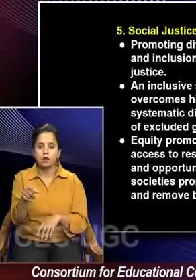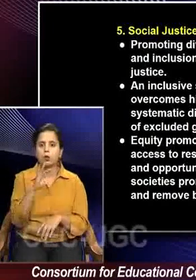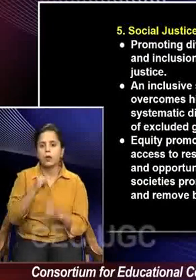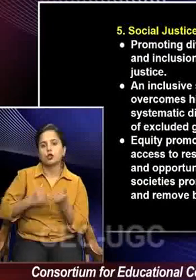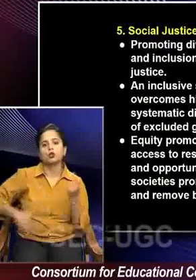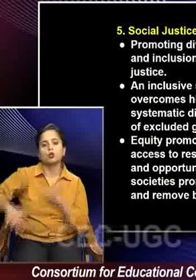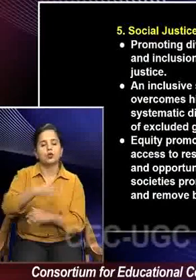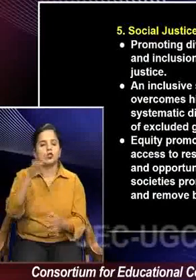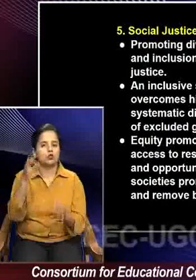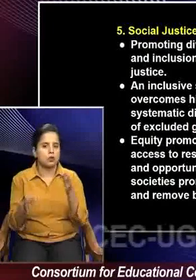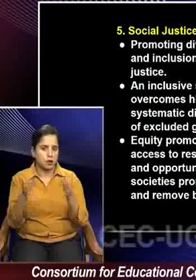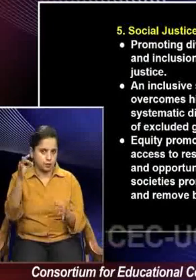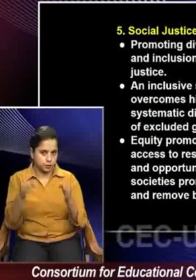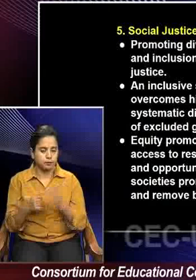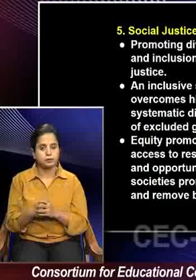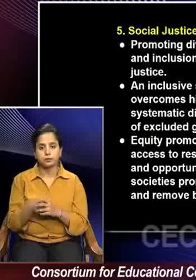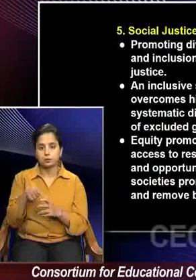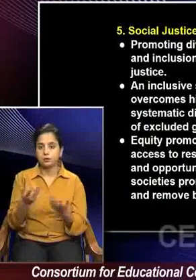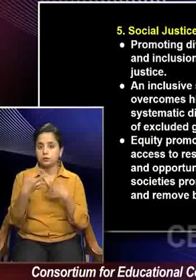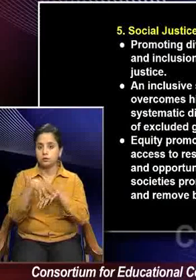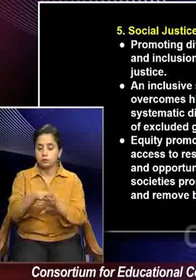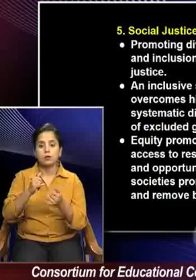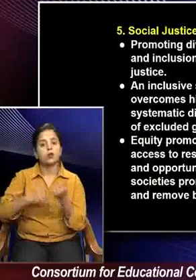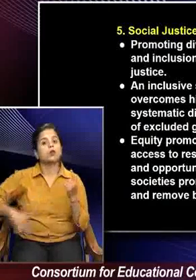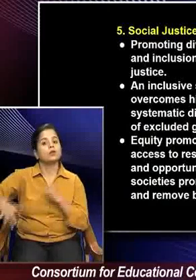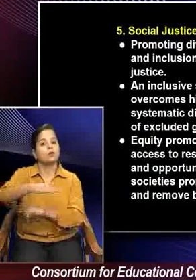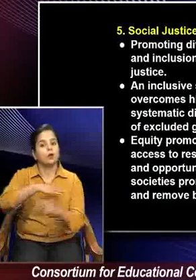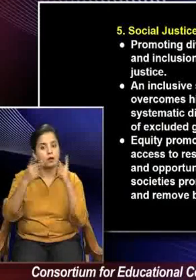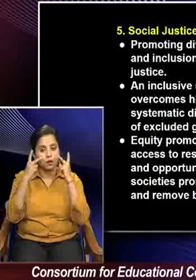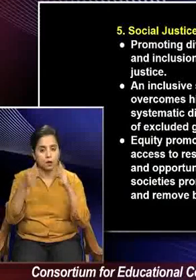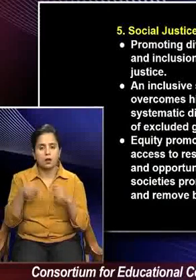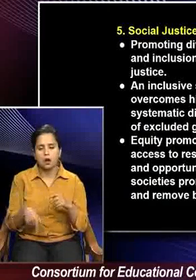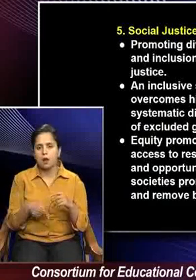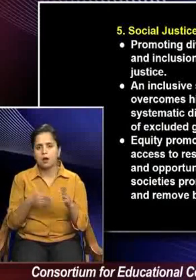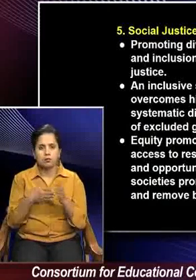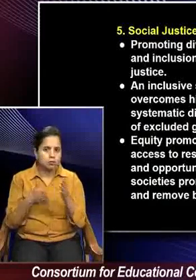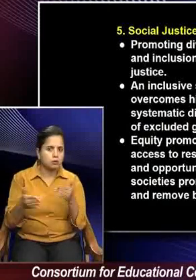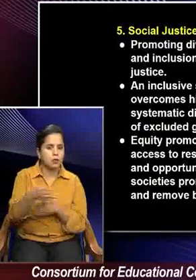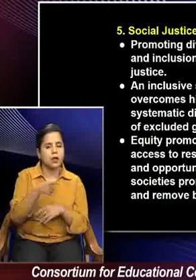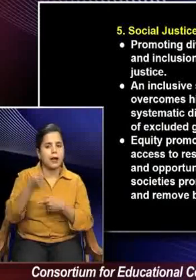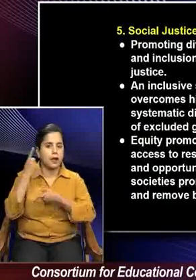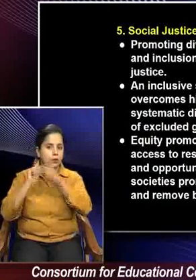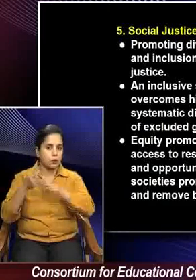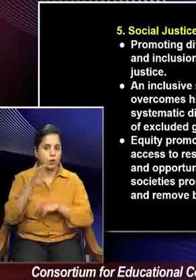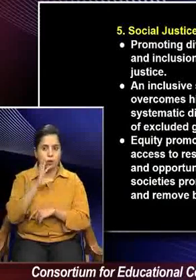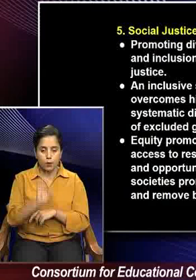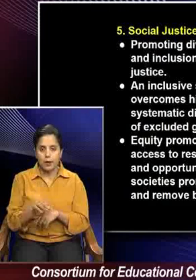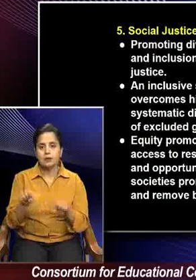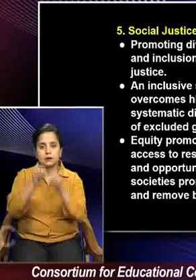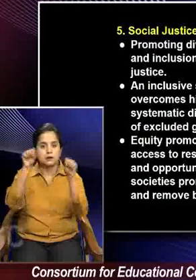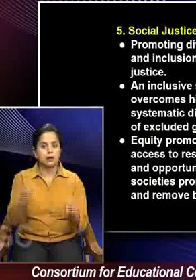social justice. An inclusive society overcomes historical and